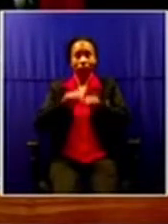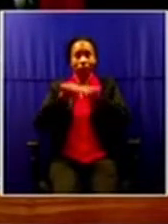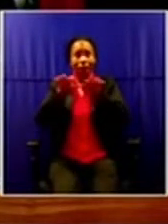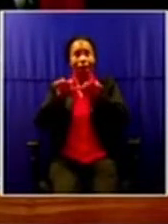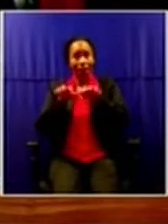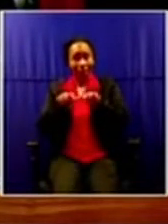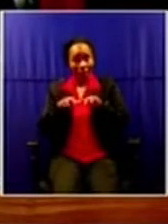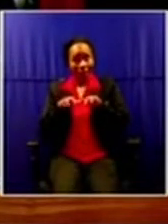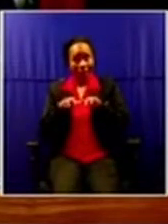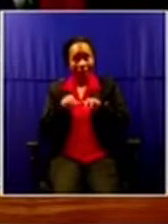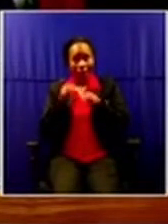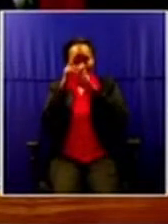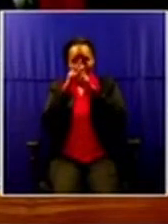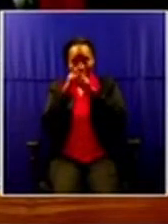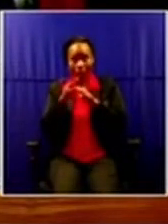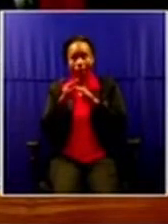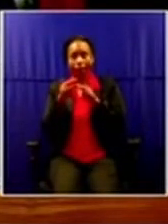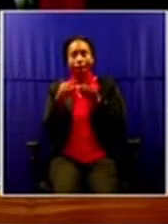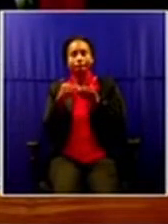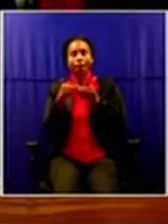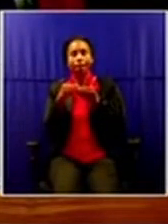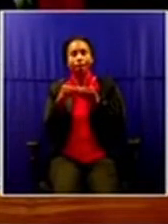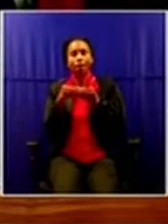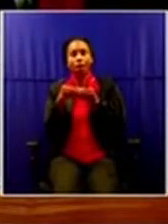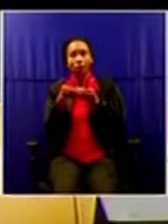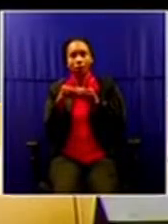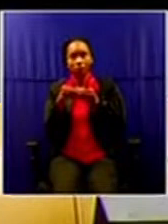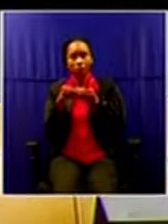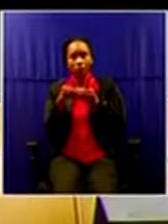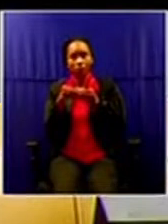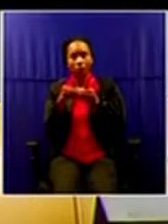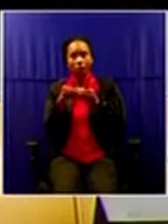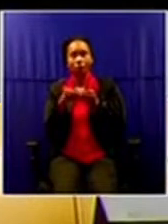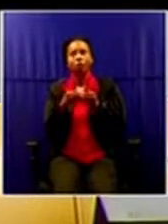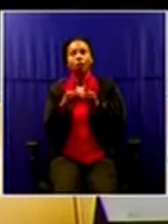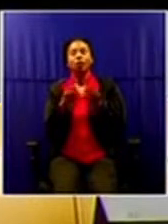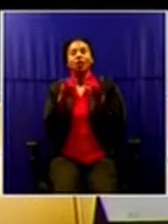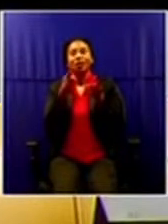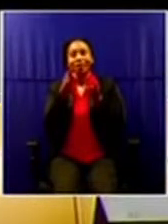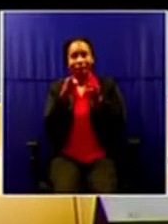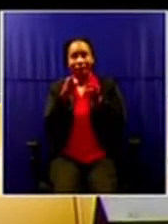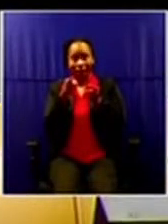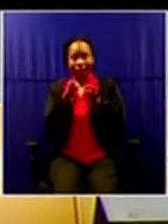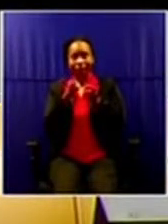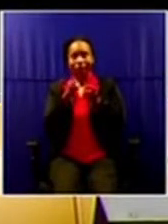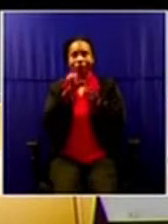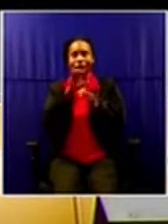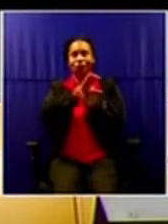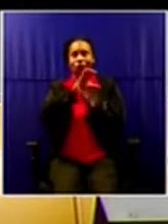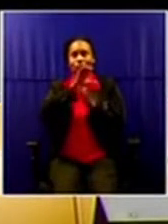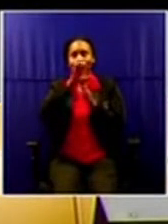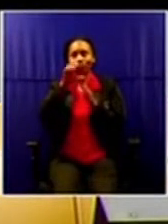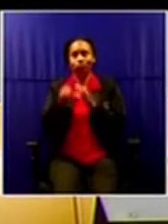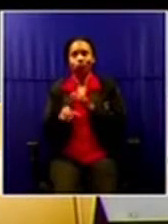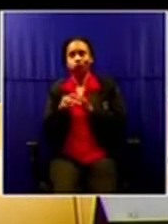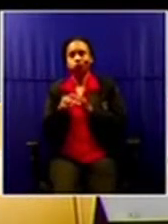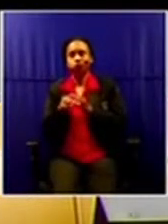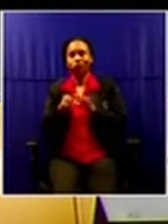and honorable members. That concludes the debate on the state of the